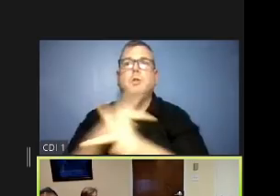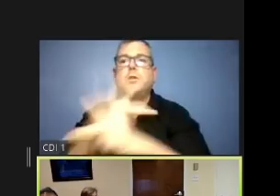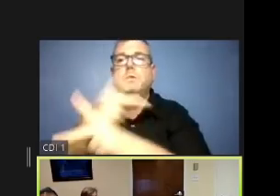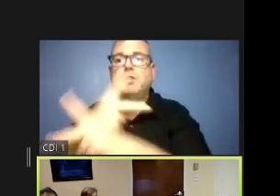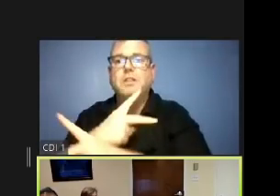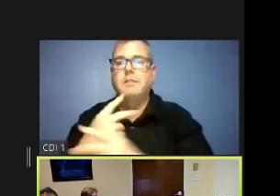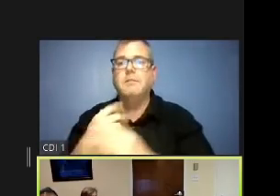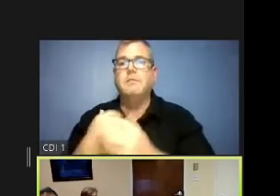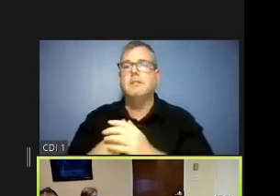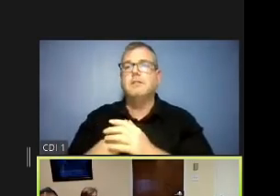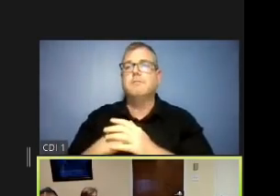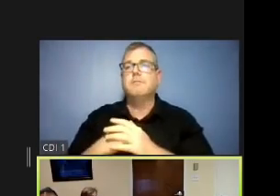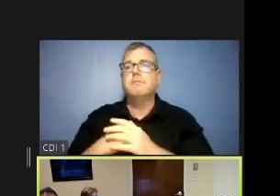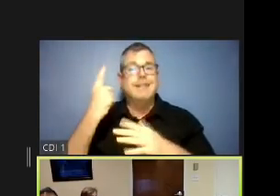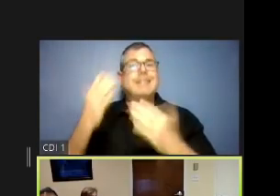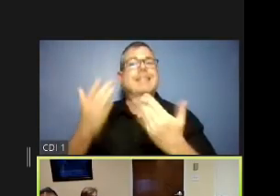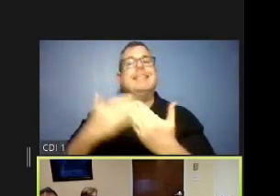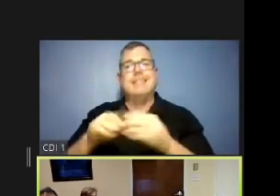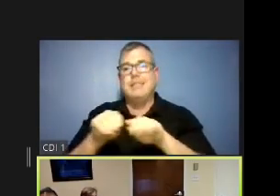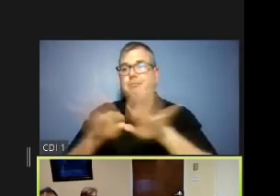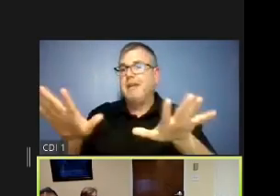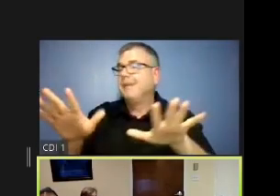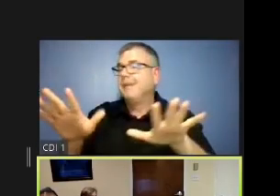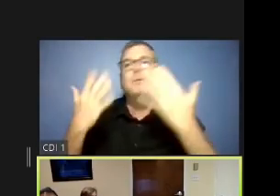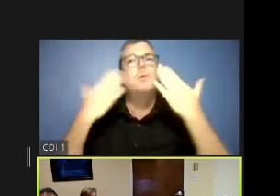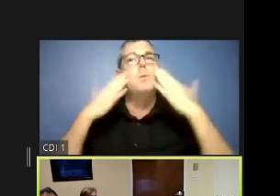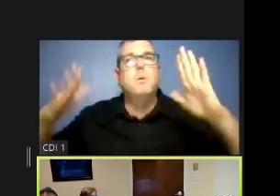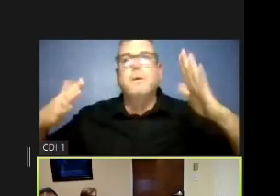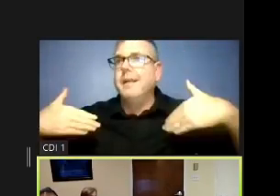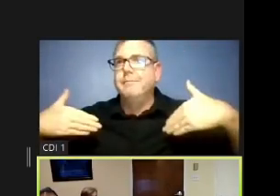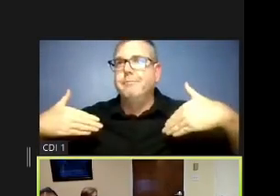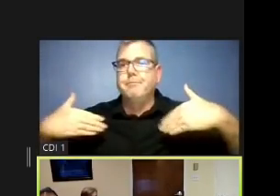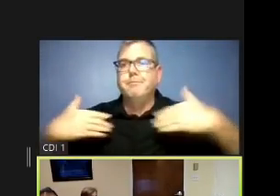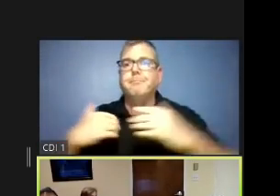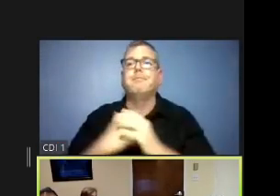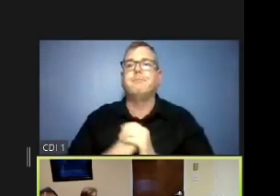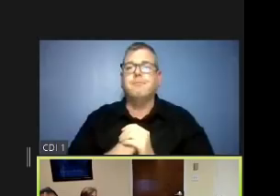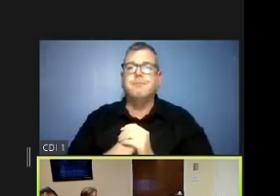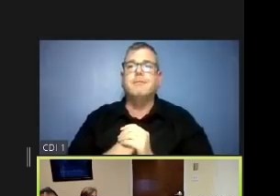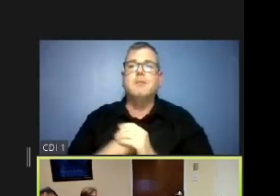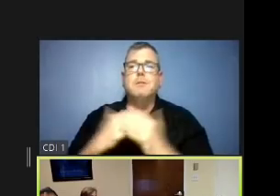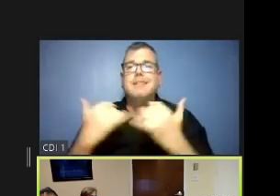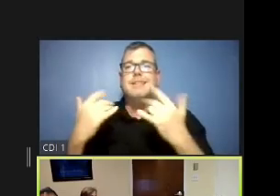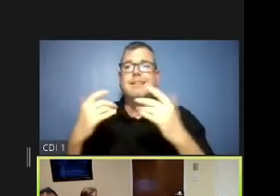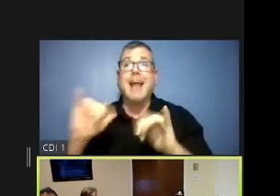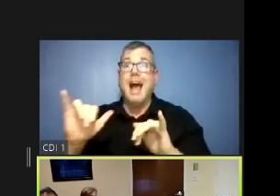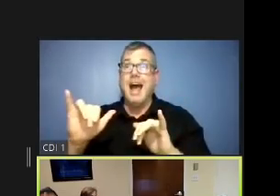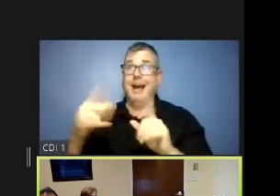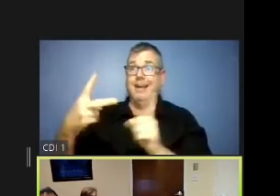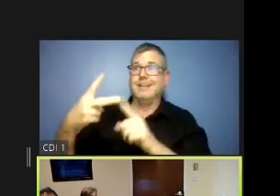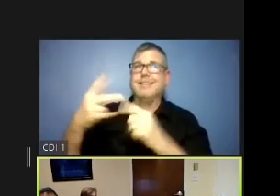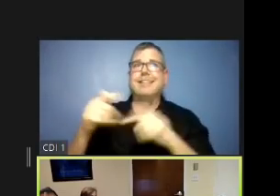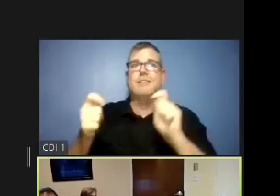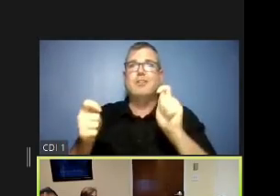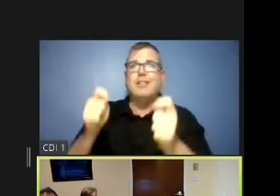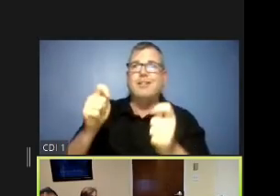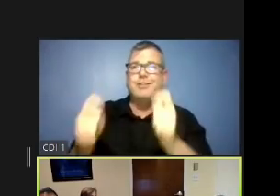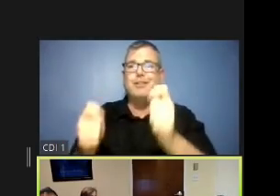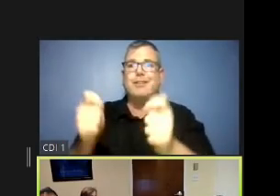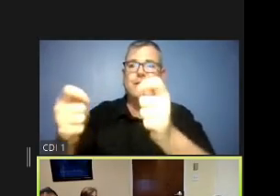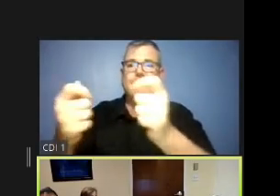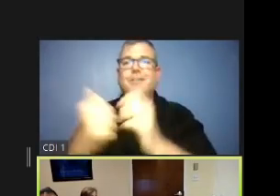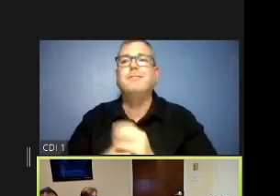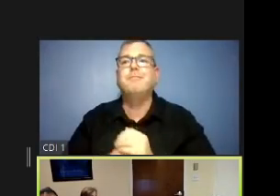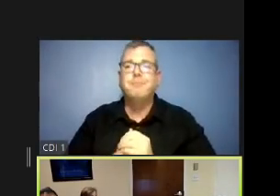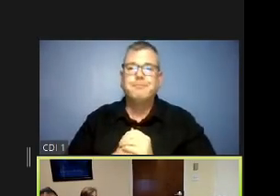again, this is an evolving situation and more information will be available about this variant. Next slide, please. So again,